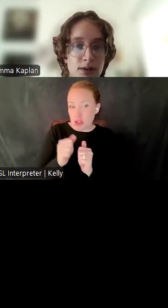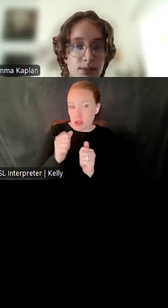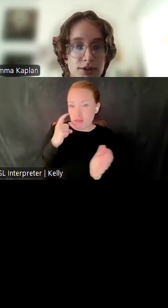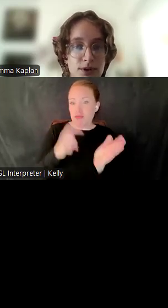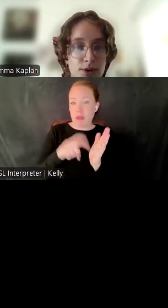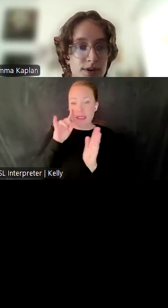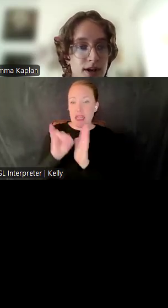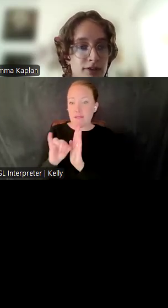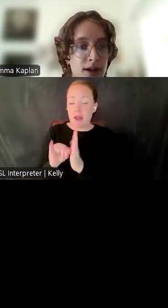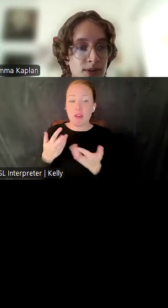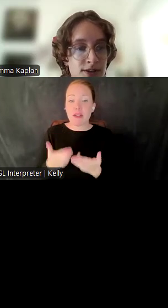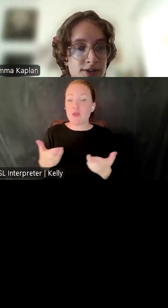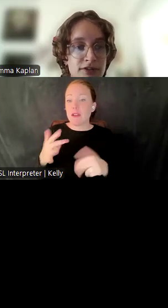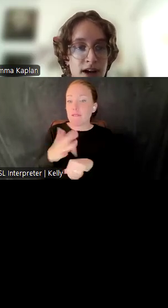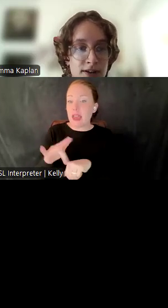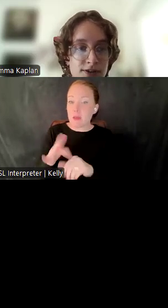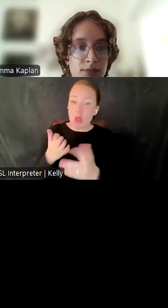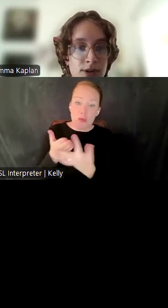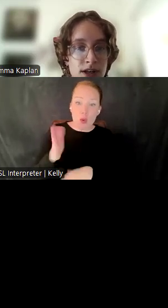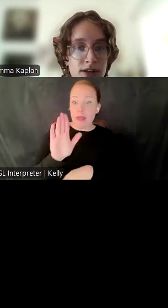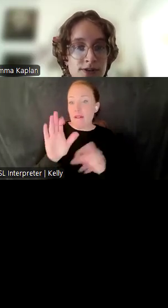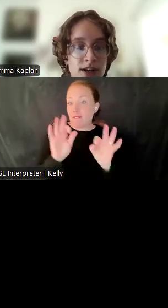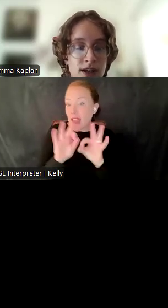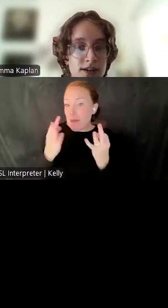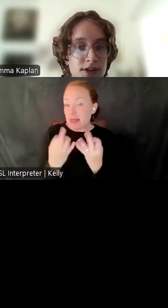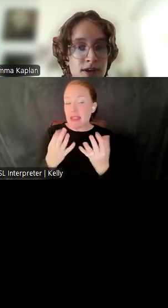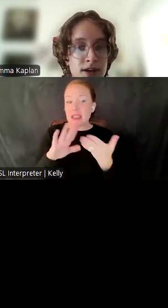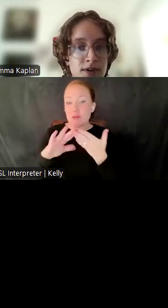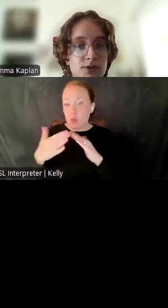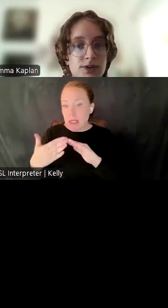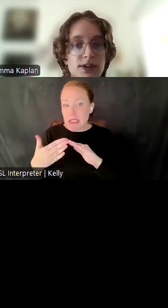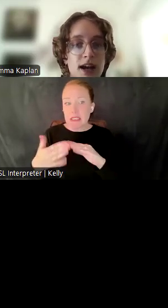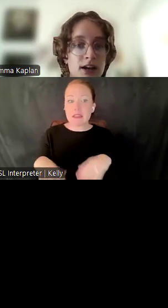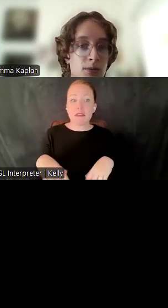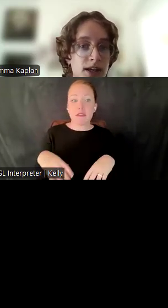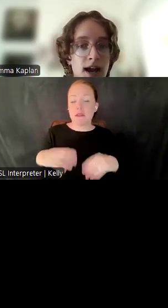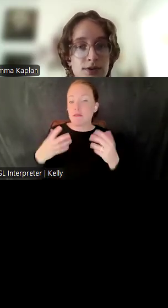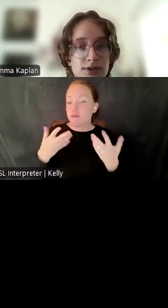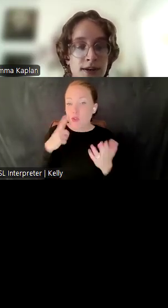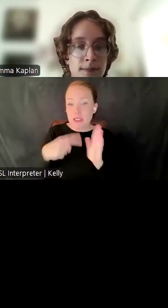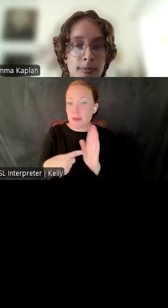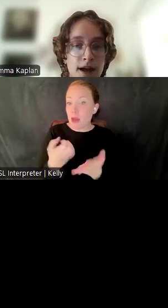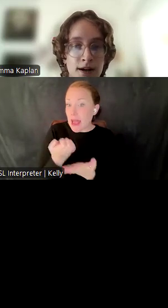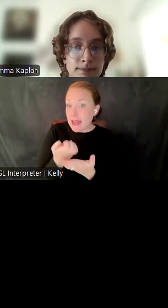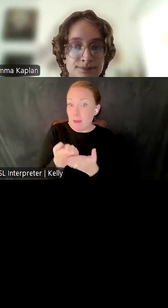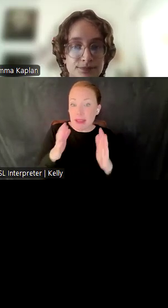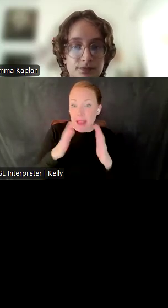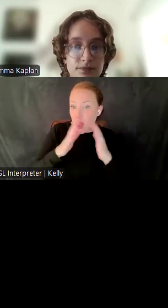that might be available through their families, their friends, their communities. These could be resources like economic, housing,